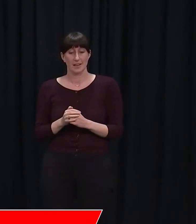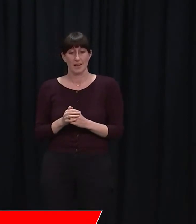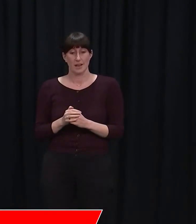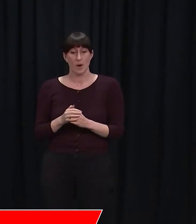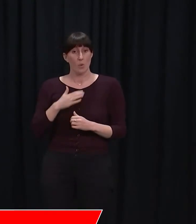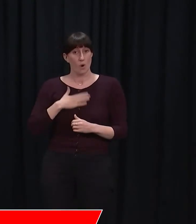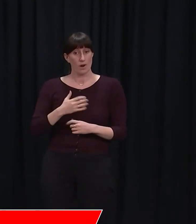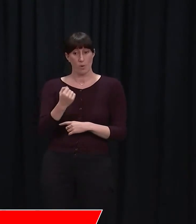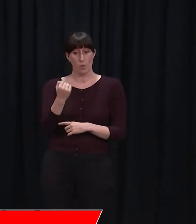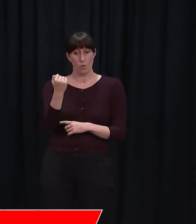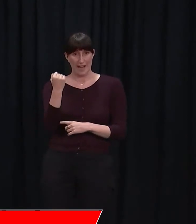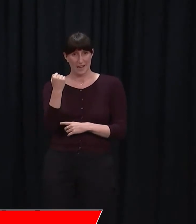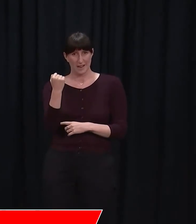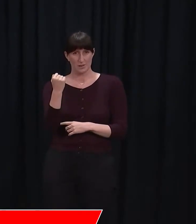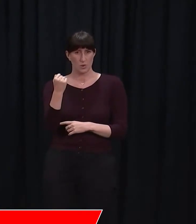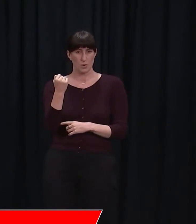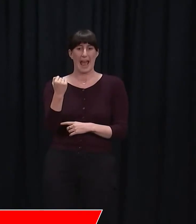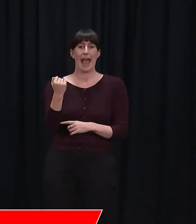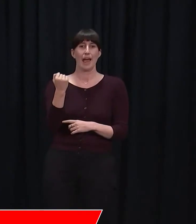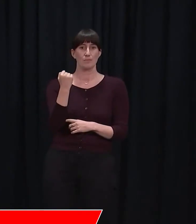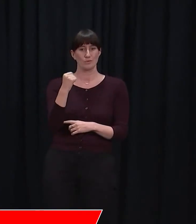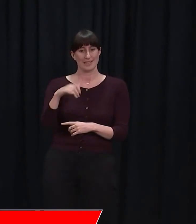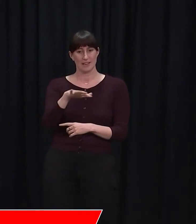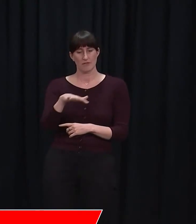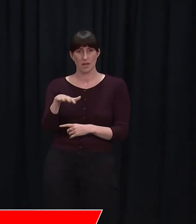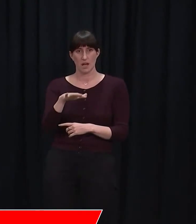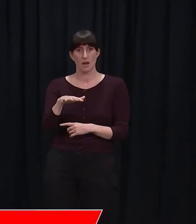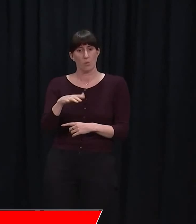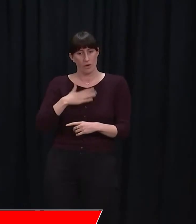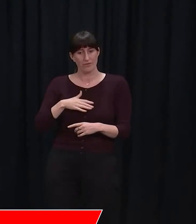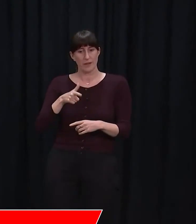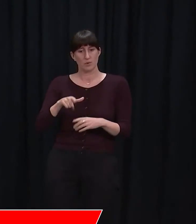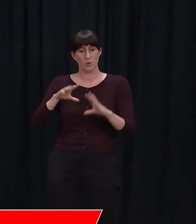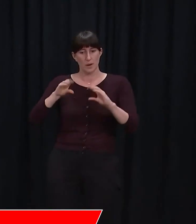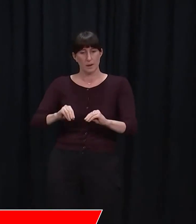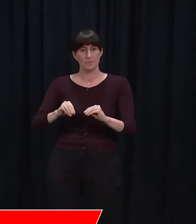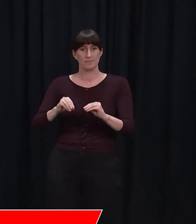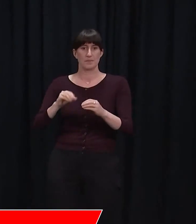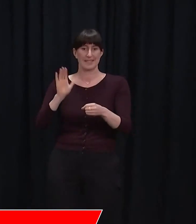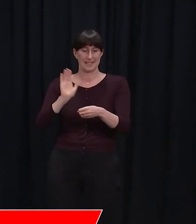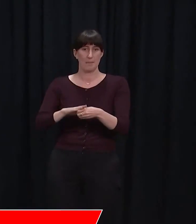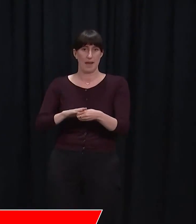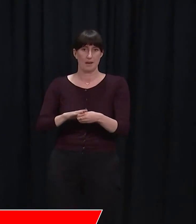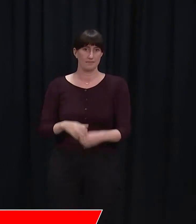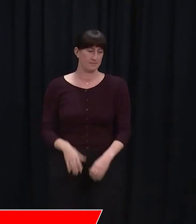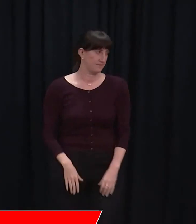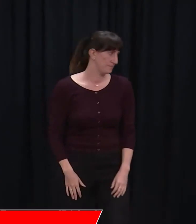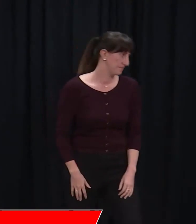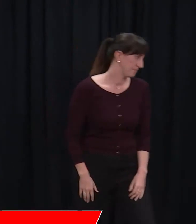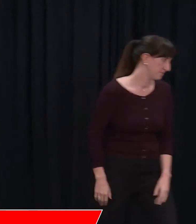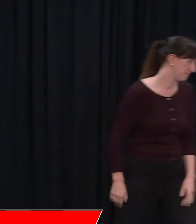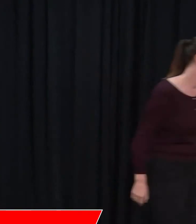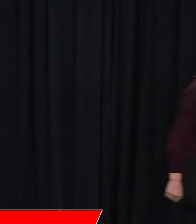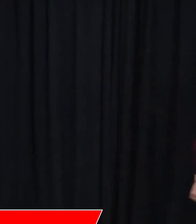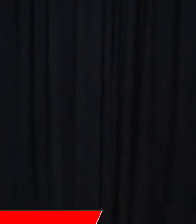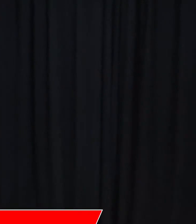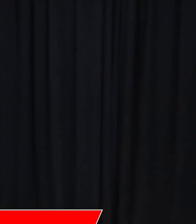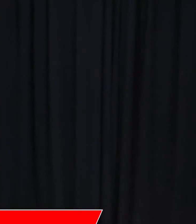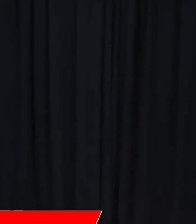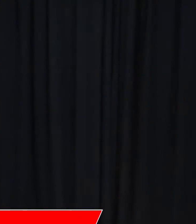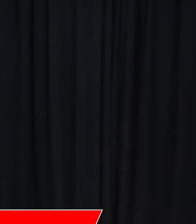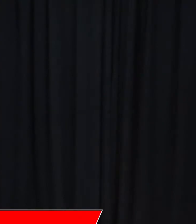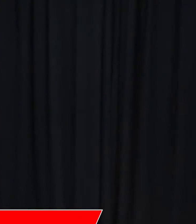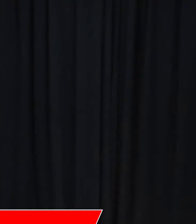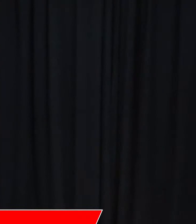Hamilton and the Waikato their best shot at stamping out the outbreak, and this is the way that we can do that. Barry. Yeah, what happened to the